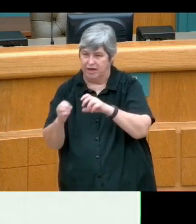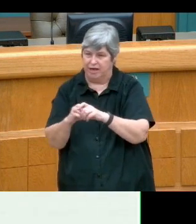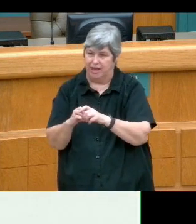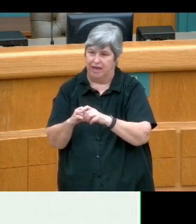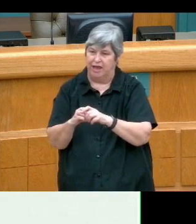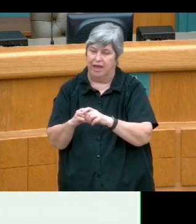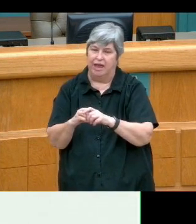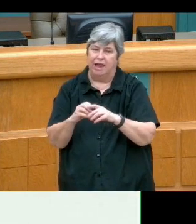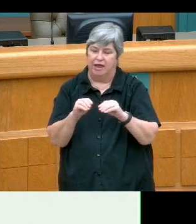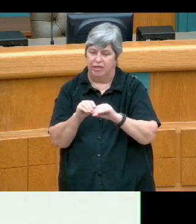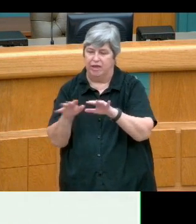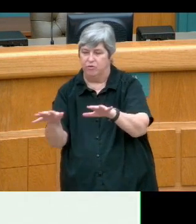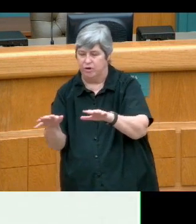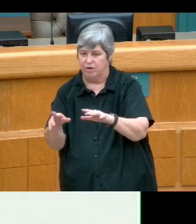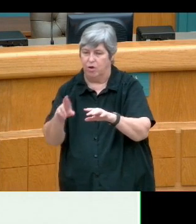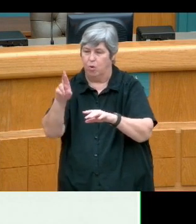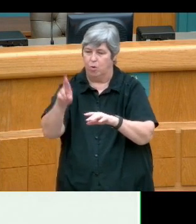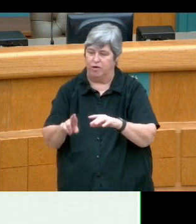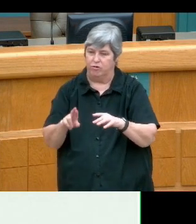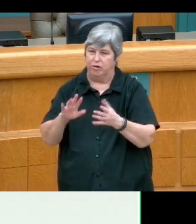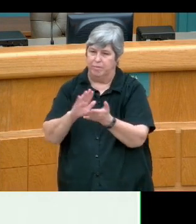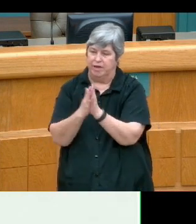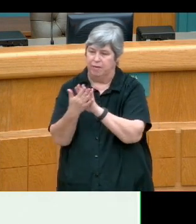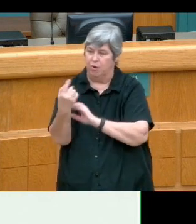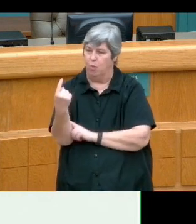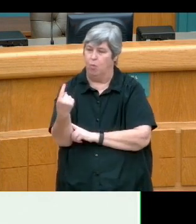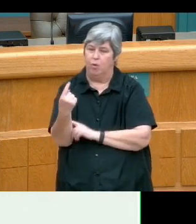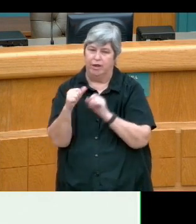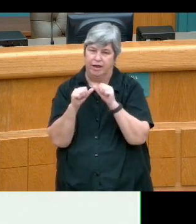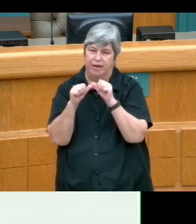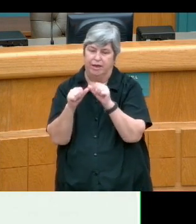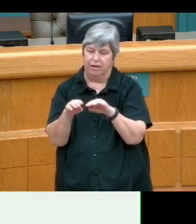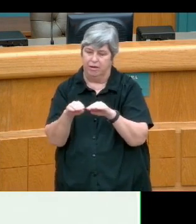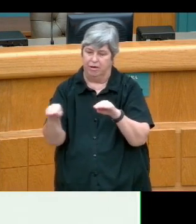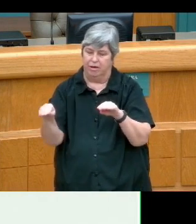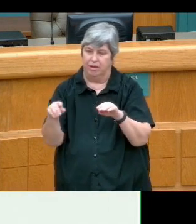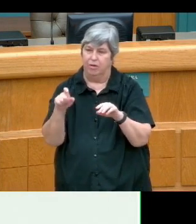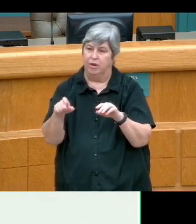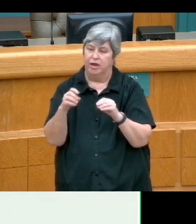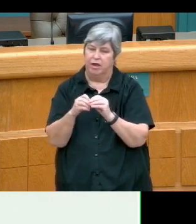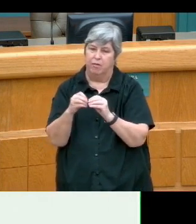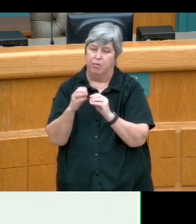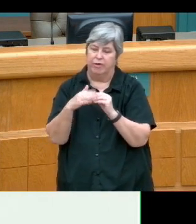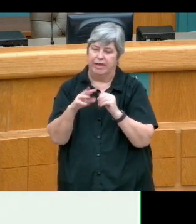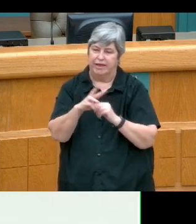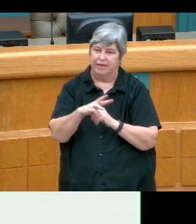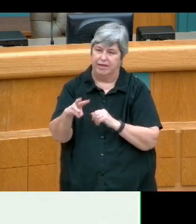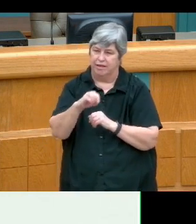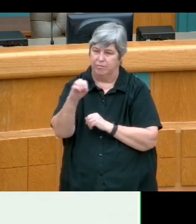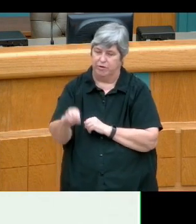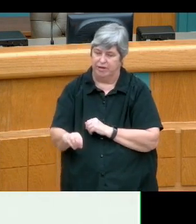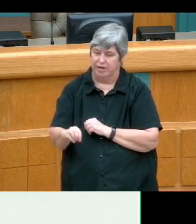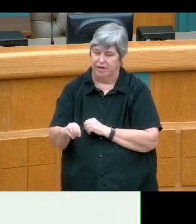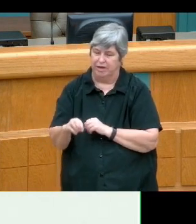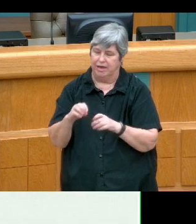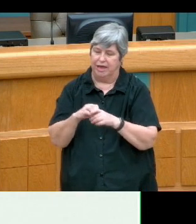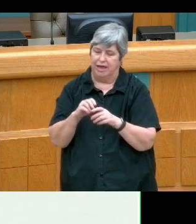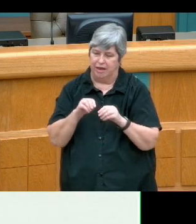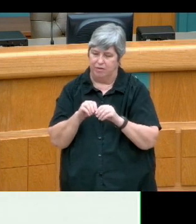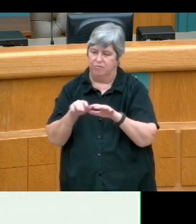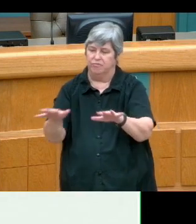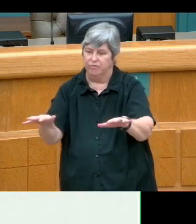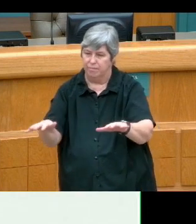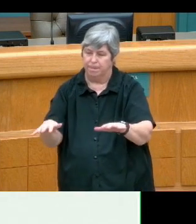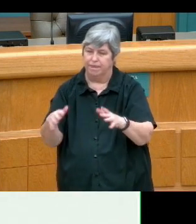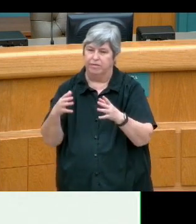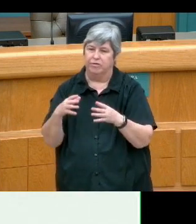transmission ratio to be at 1, which keeps us level. We need more than a 66% reduction in the transmission